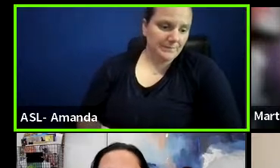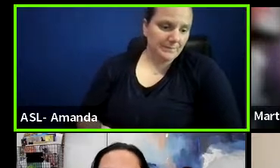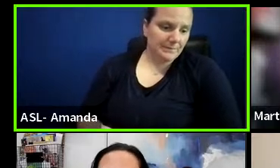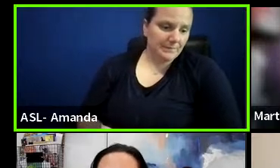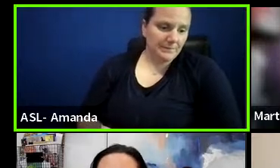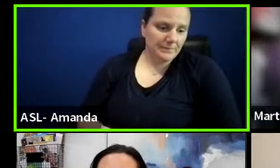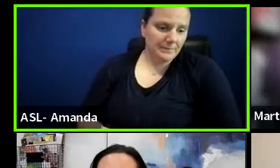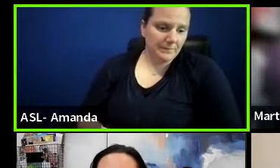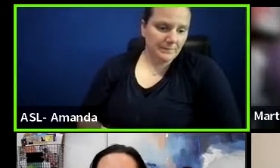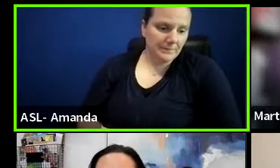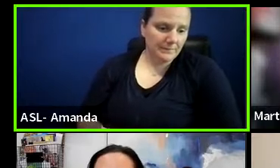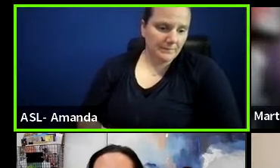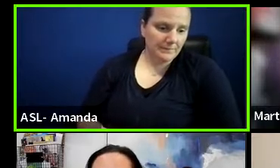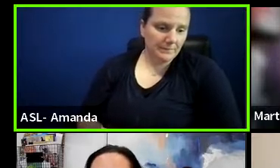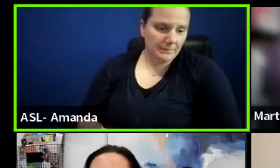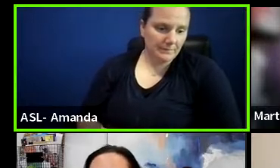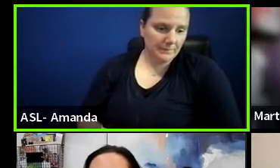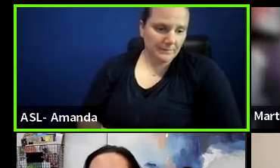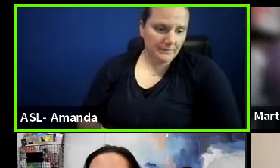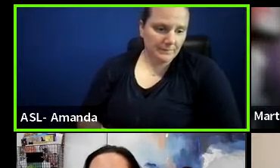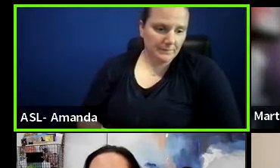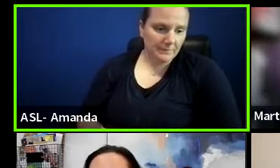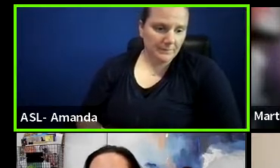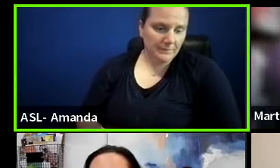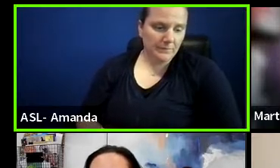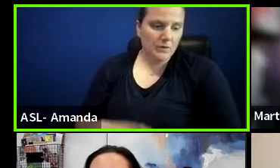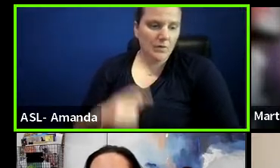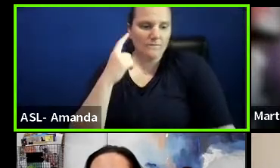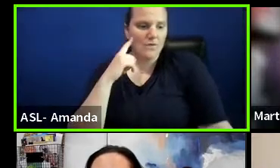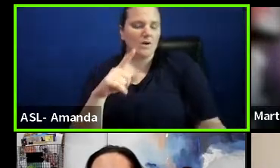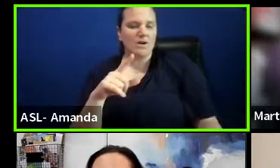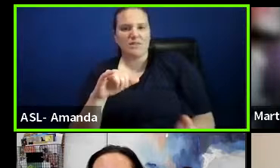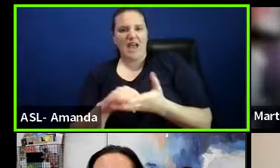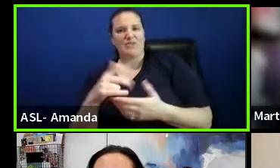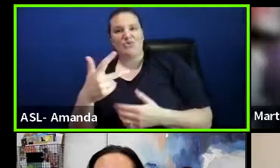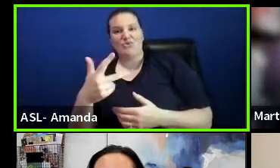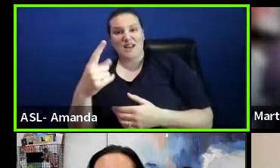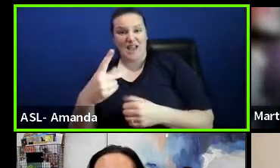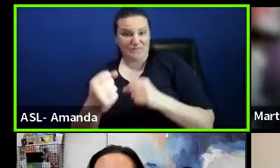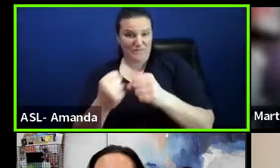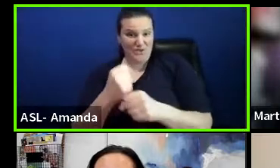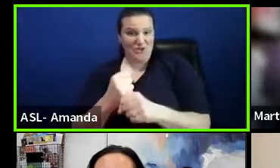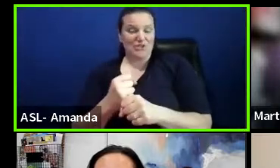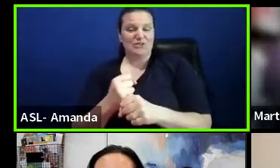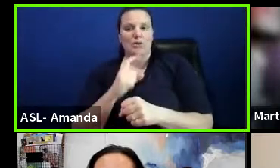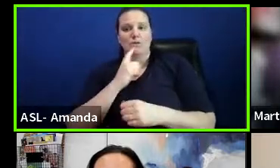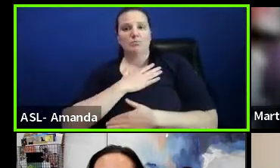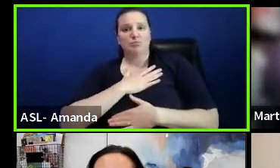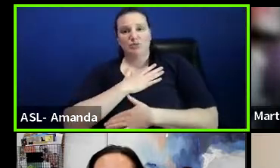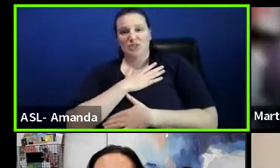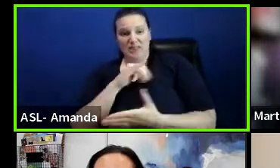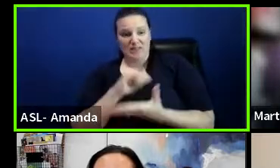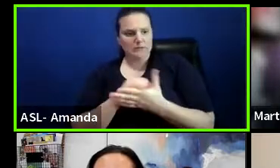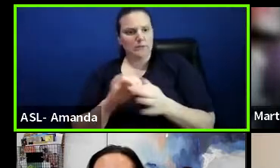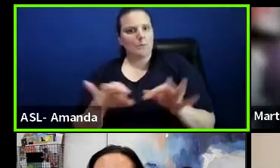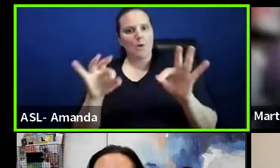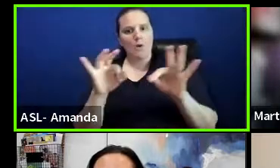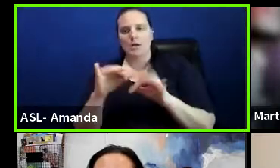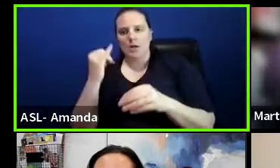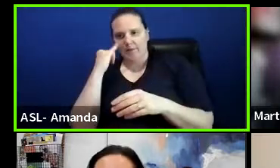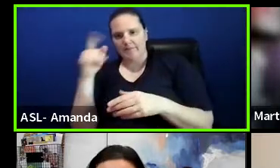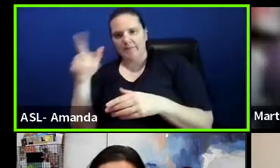3.5 years. So I appreciate you guys. It's important when the